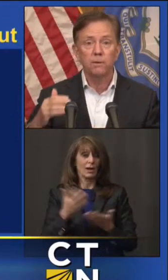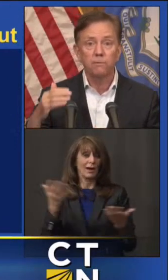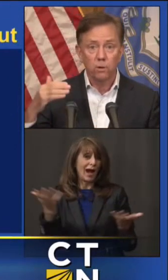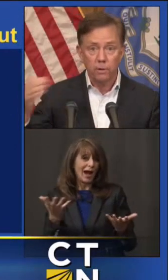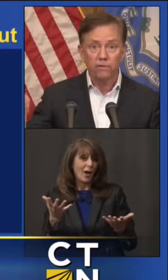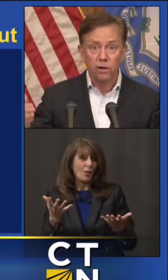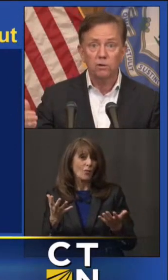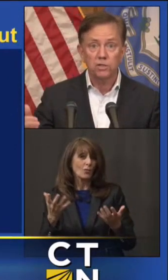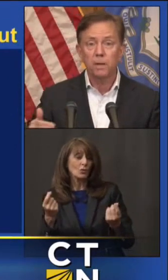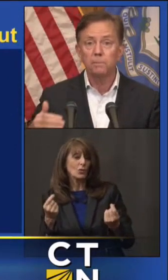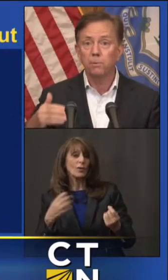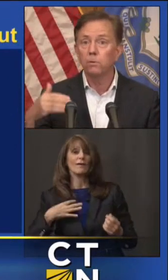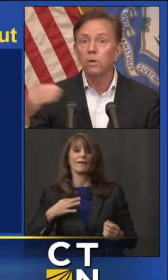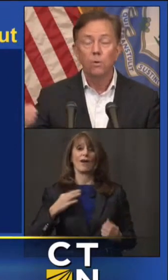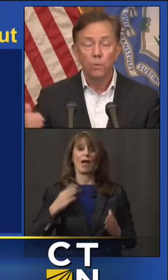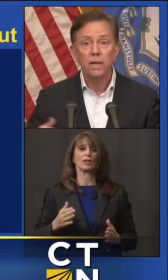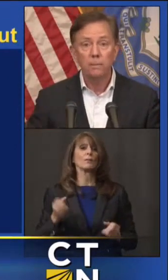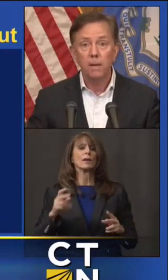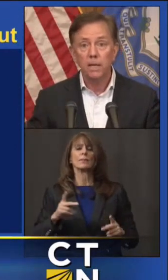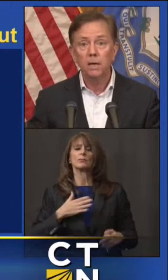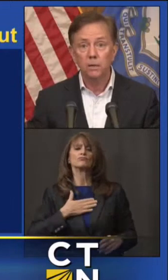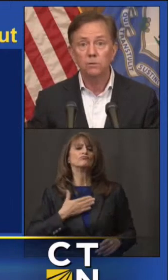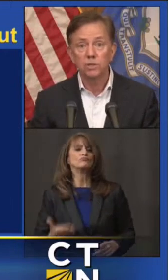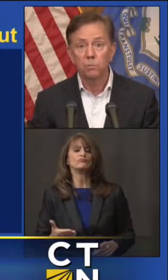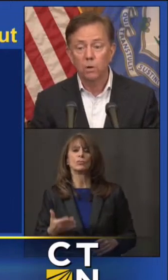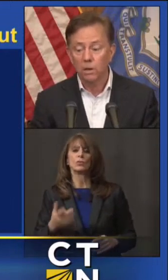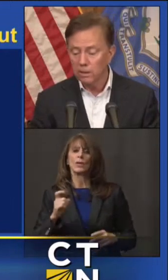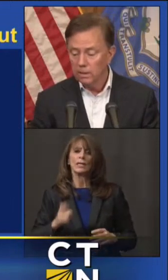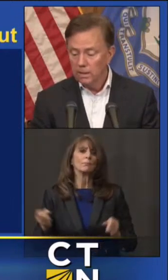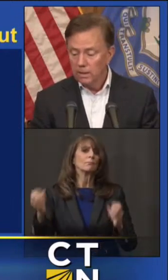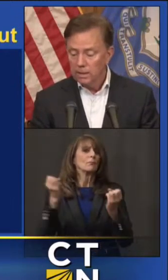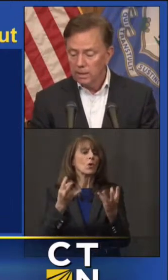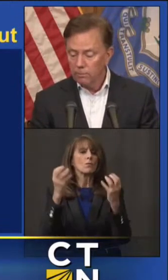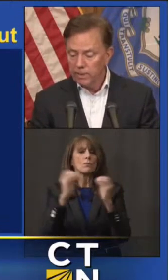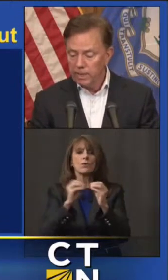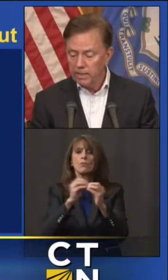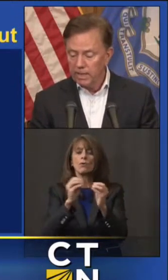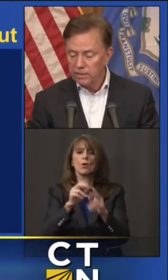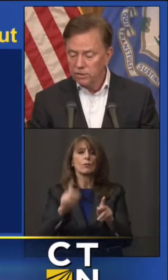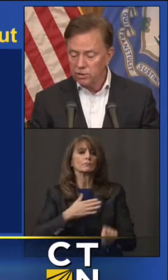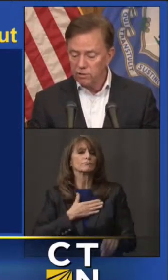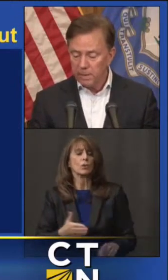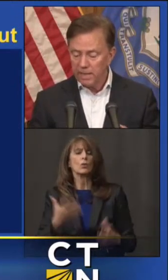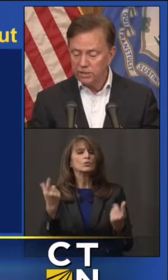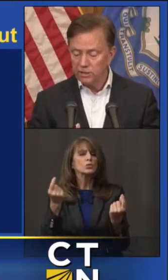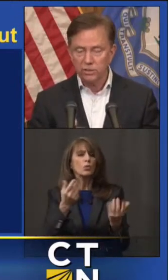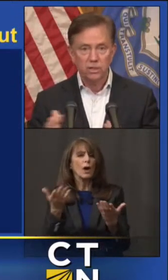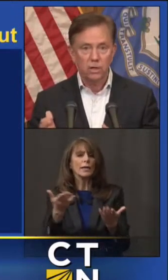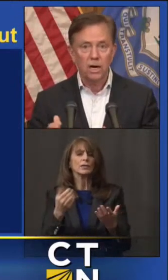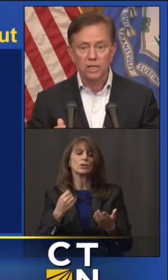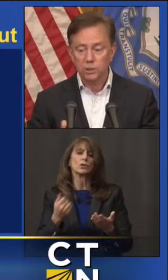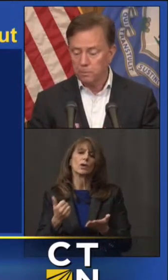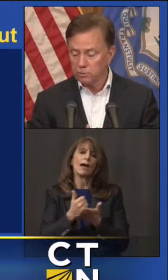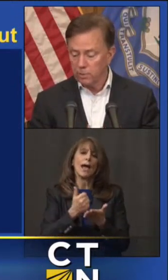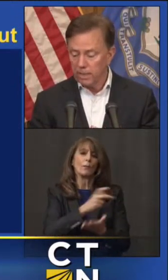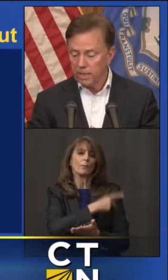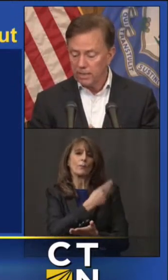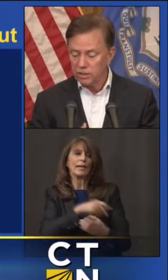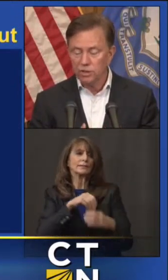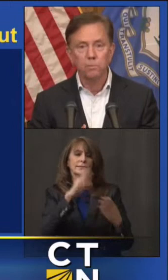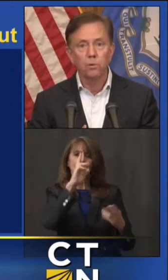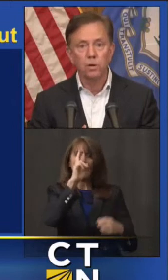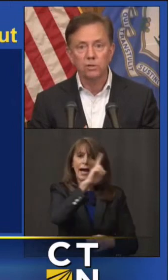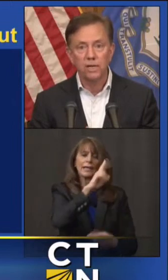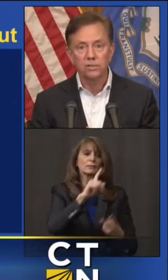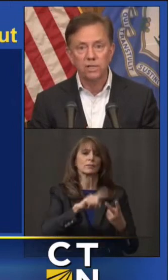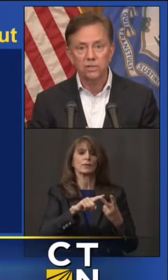coming forward. We have hundreds of people. We need many hundreds more. We need that to serve patients in our hospitals. We need that to